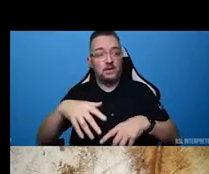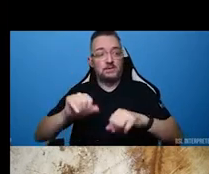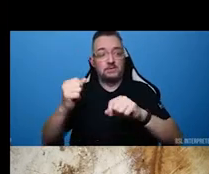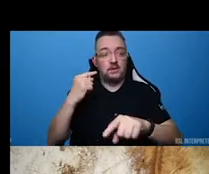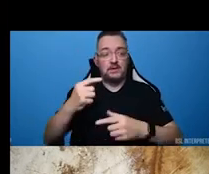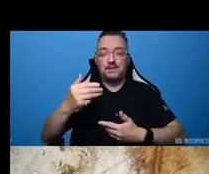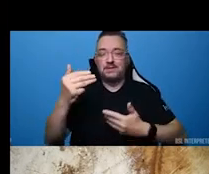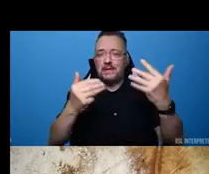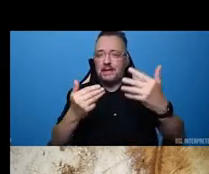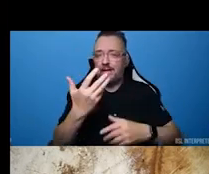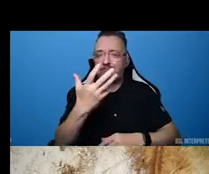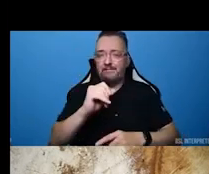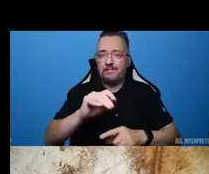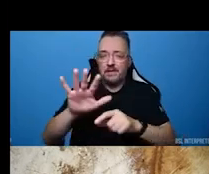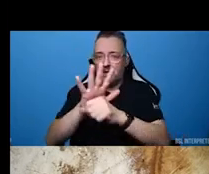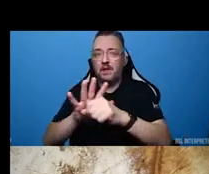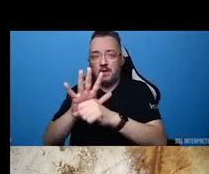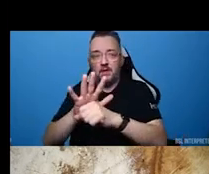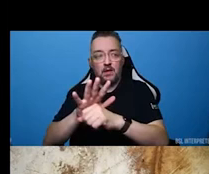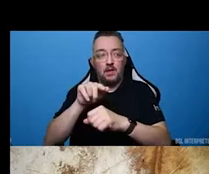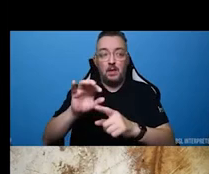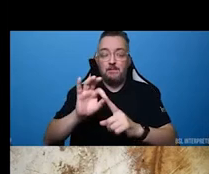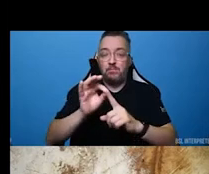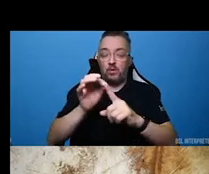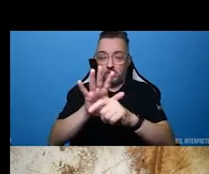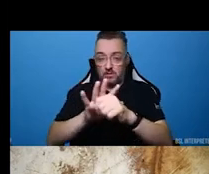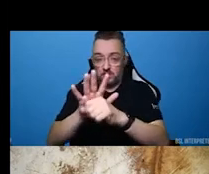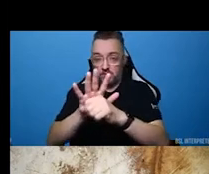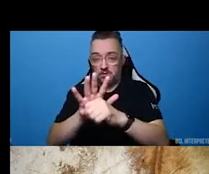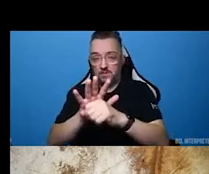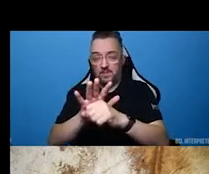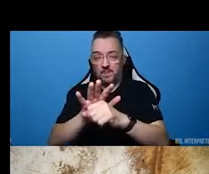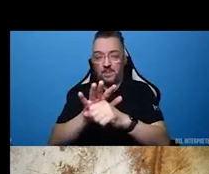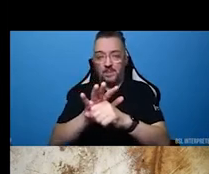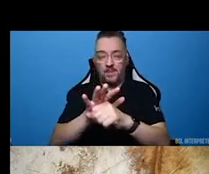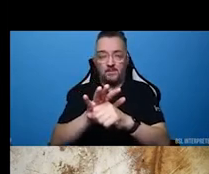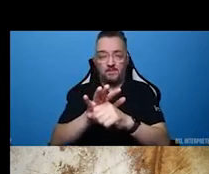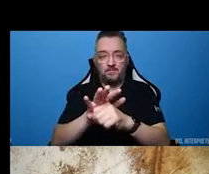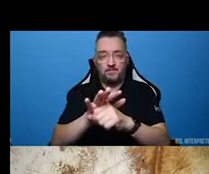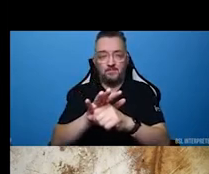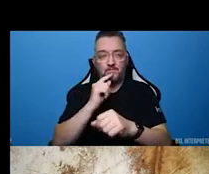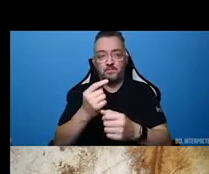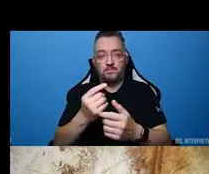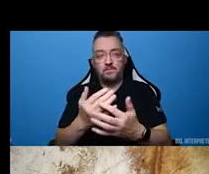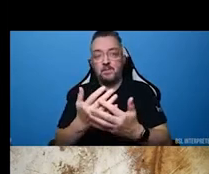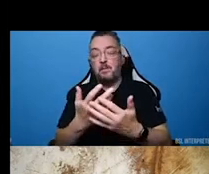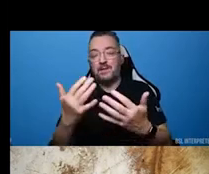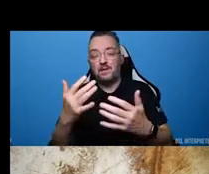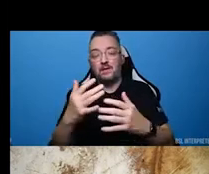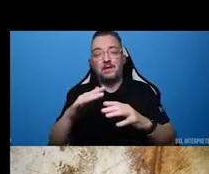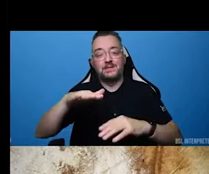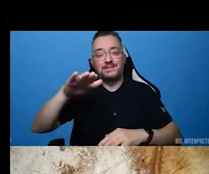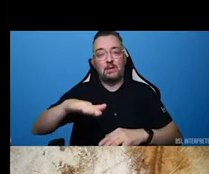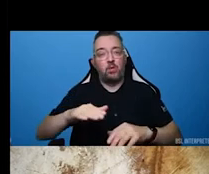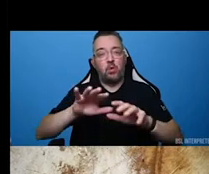the 1950s, at the very point when most, very many, should I say, global south countries